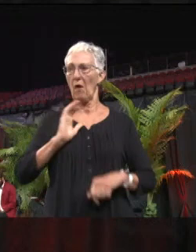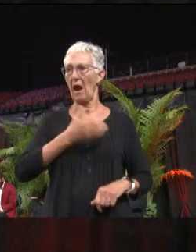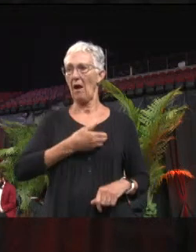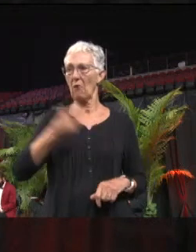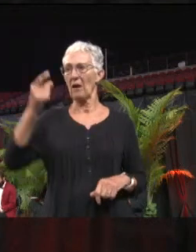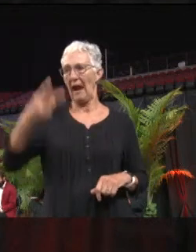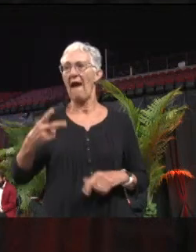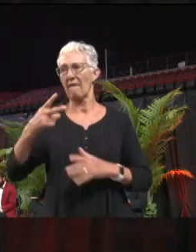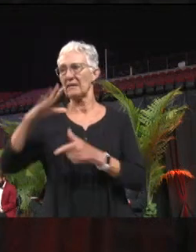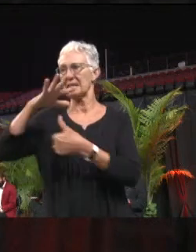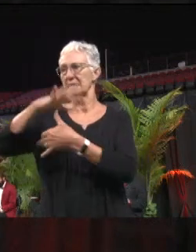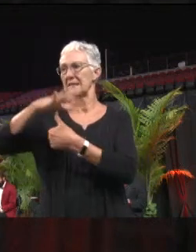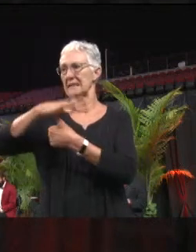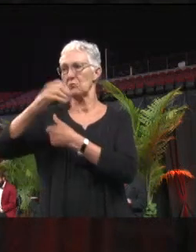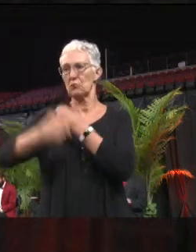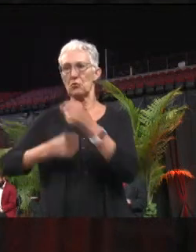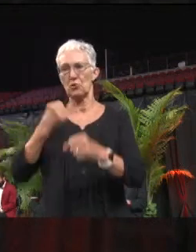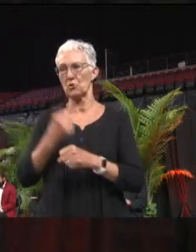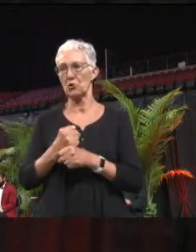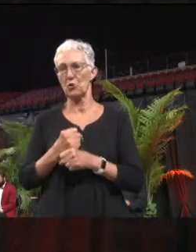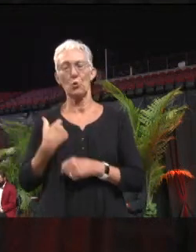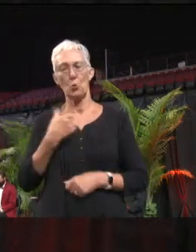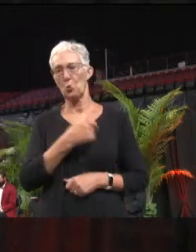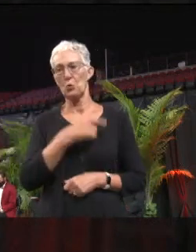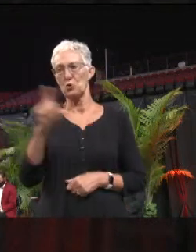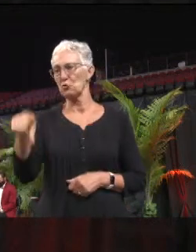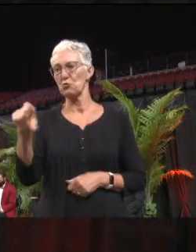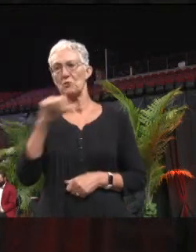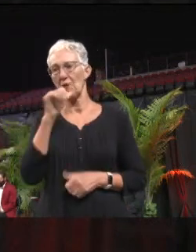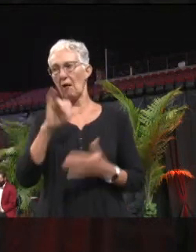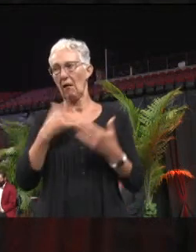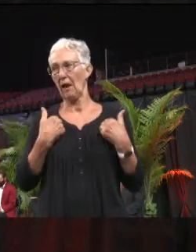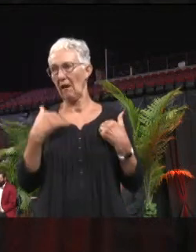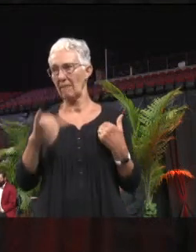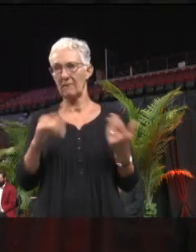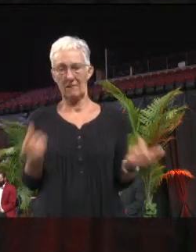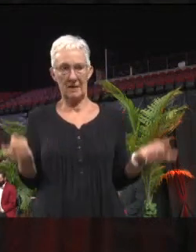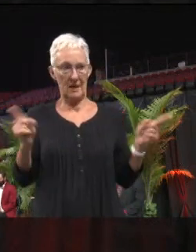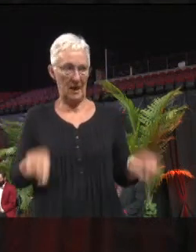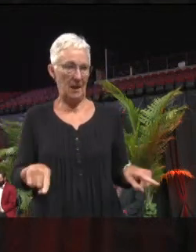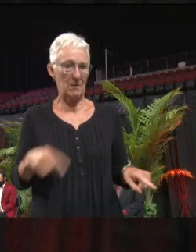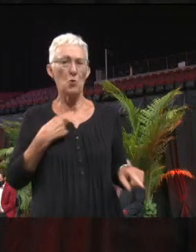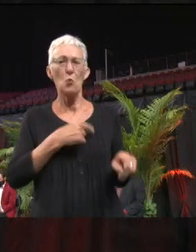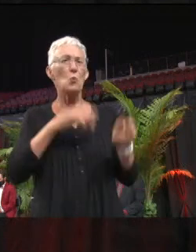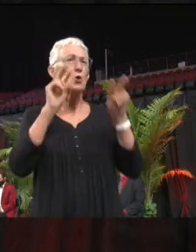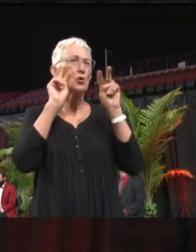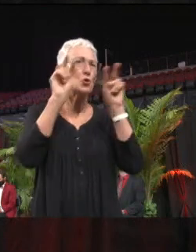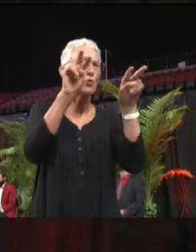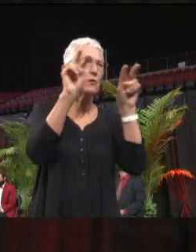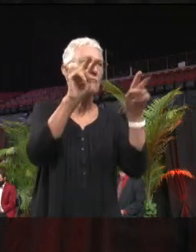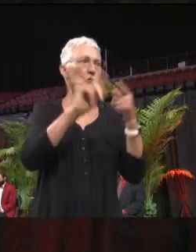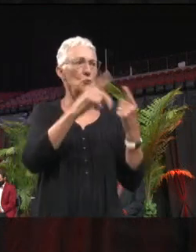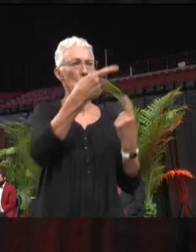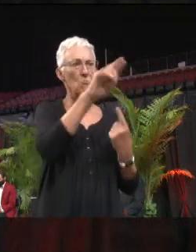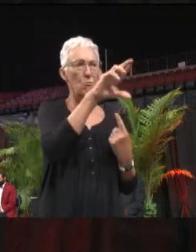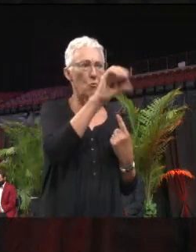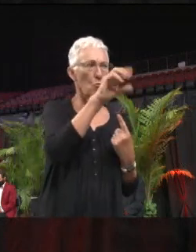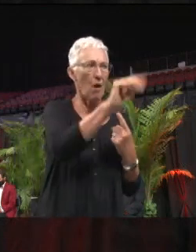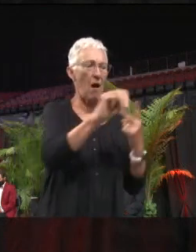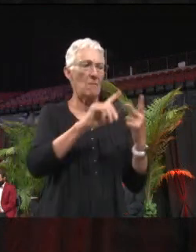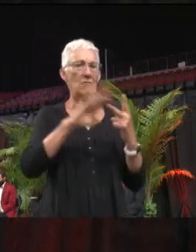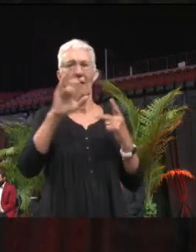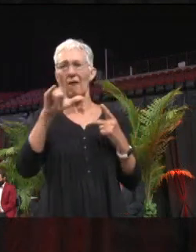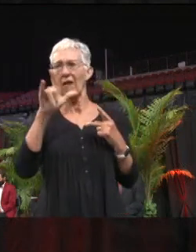sorry. None of you here deserve that. We were all looking forward to something, whether it was prom, club, sports, or just